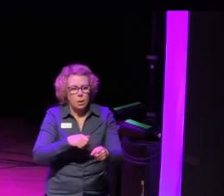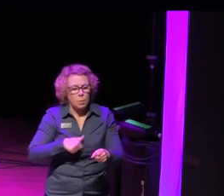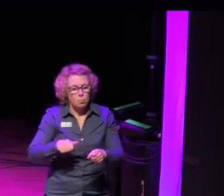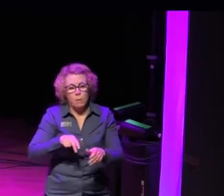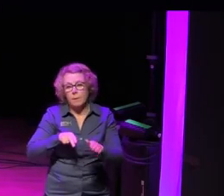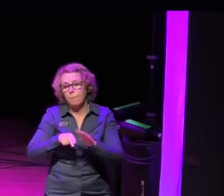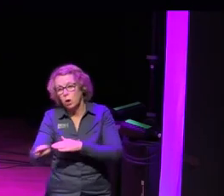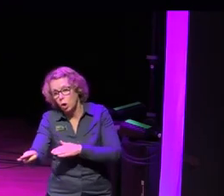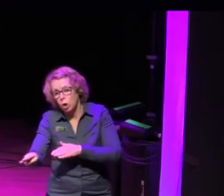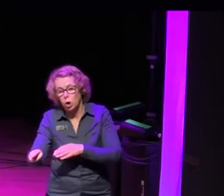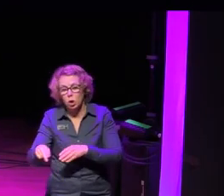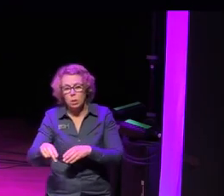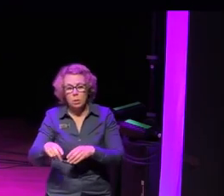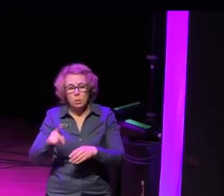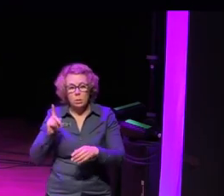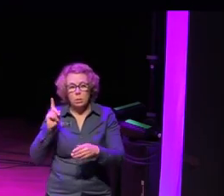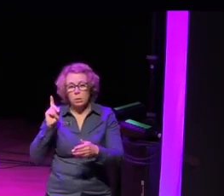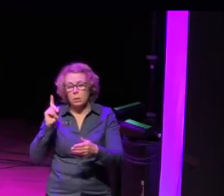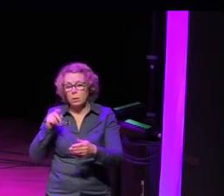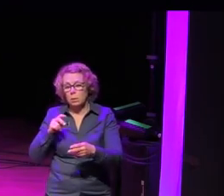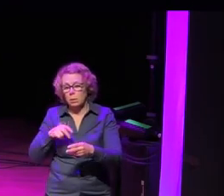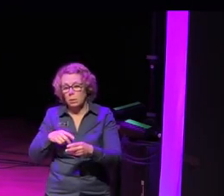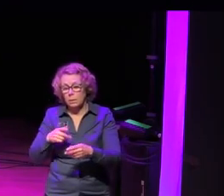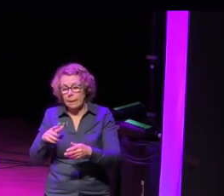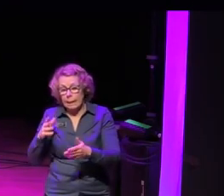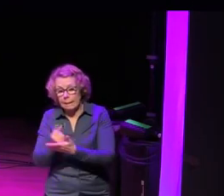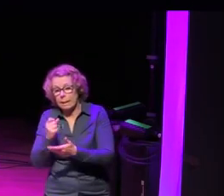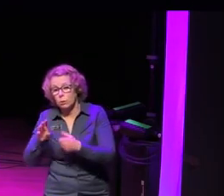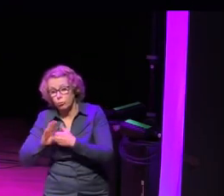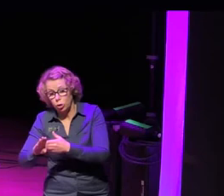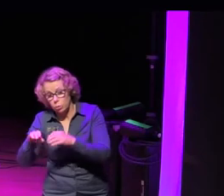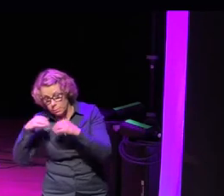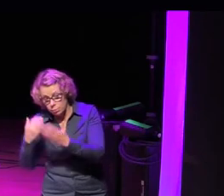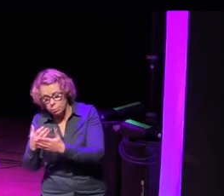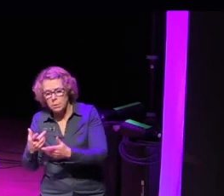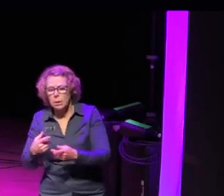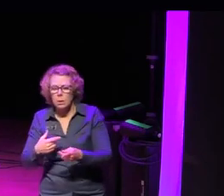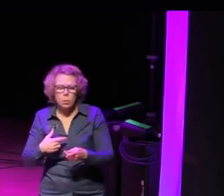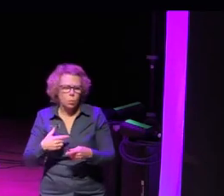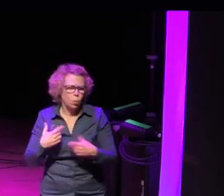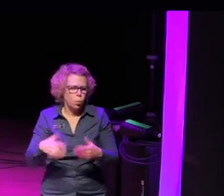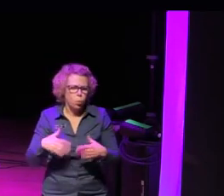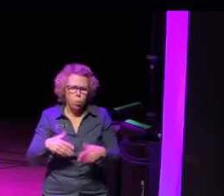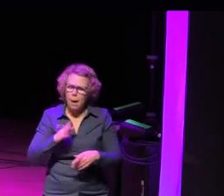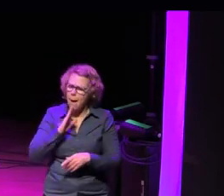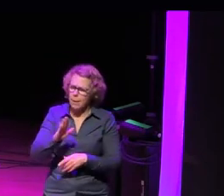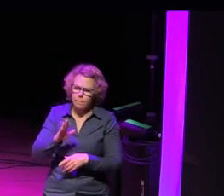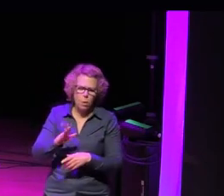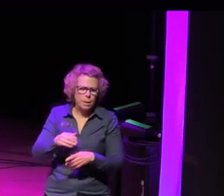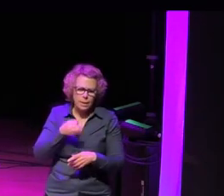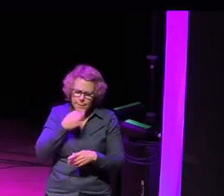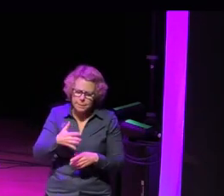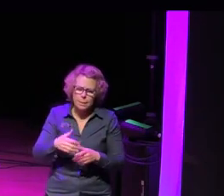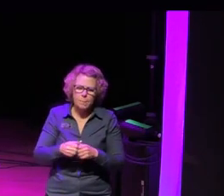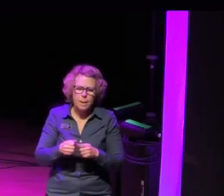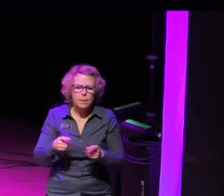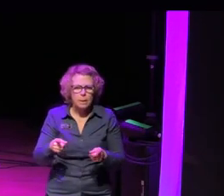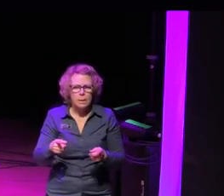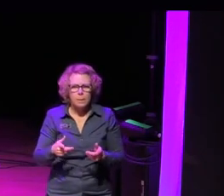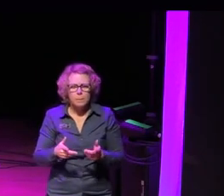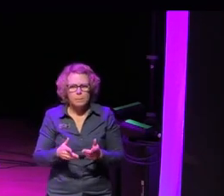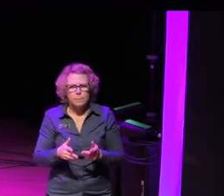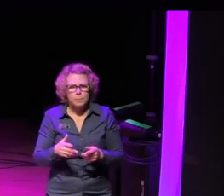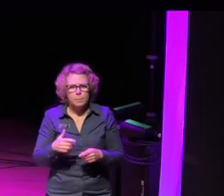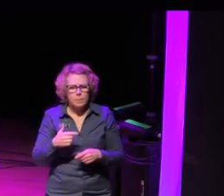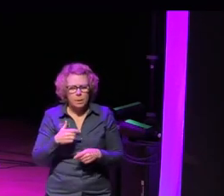to seek protection, or eventually was severely harmed. So it's really an area where you can, I would